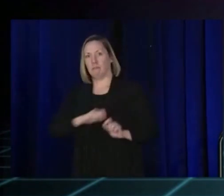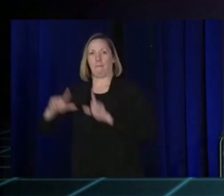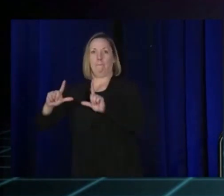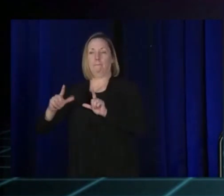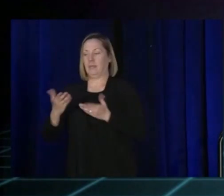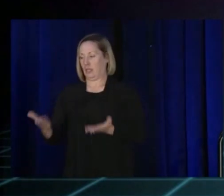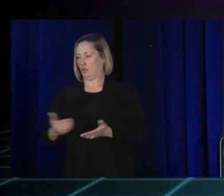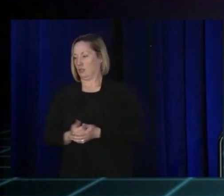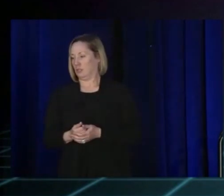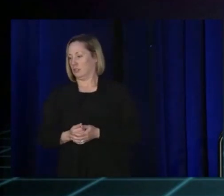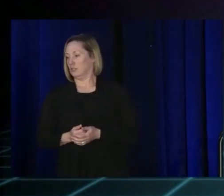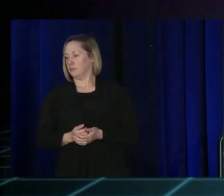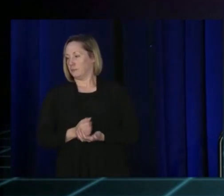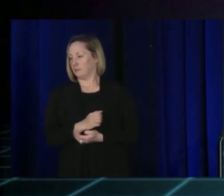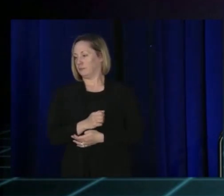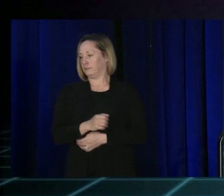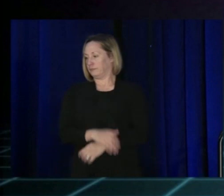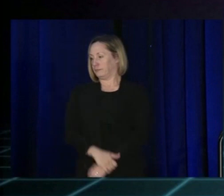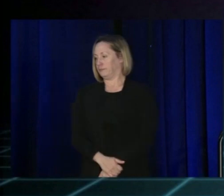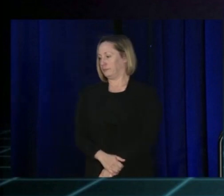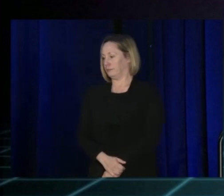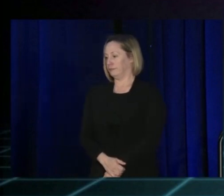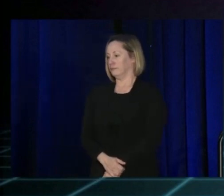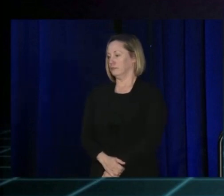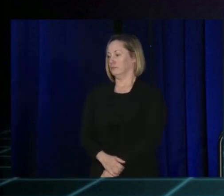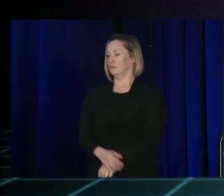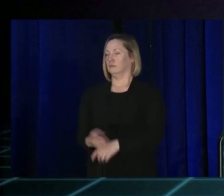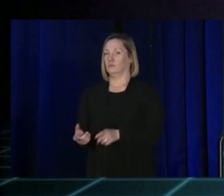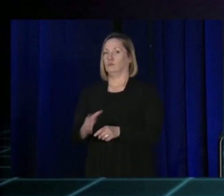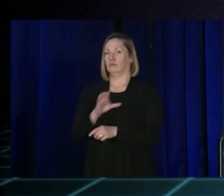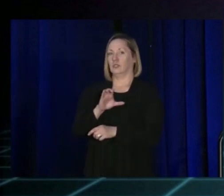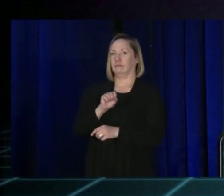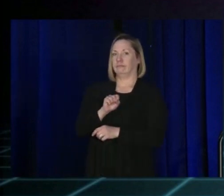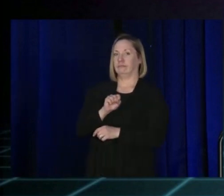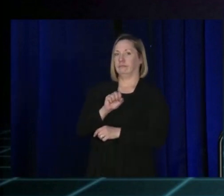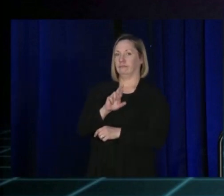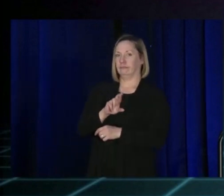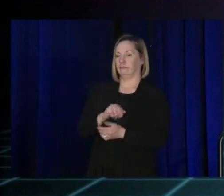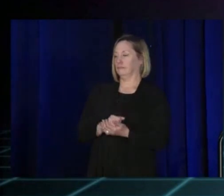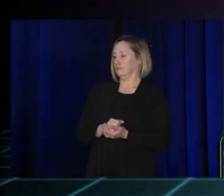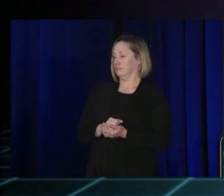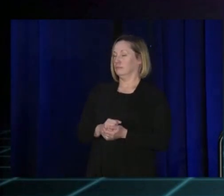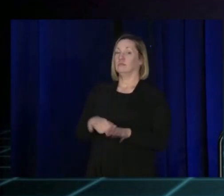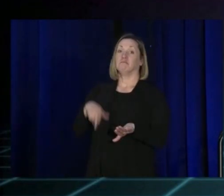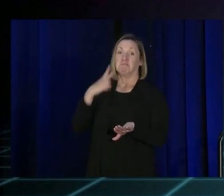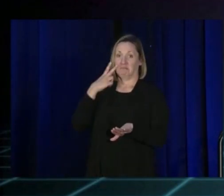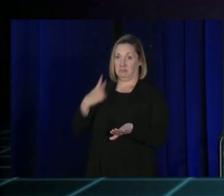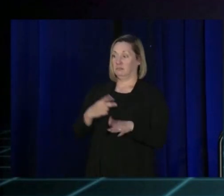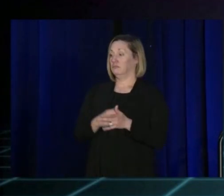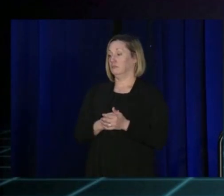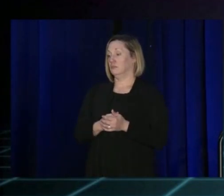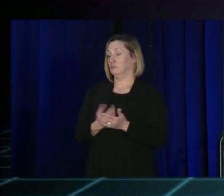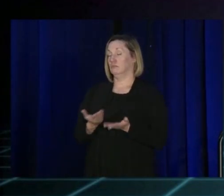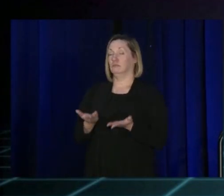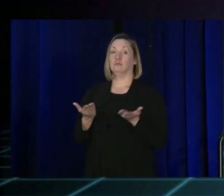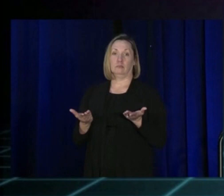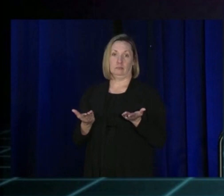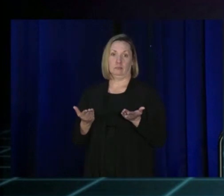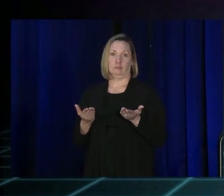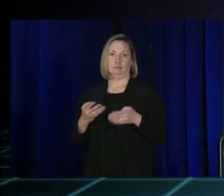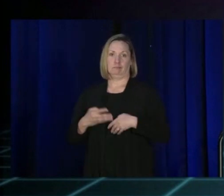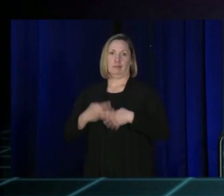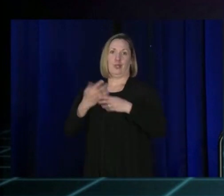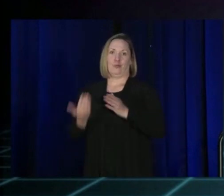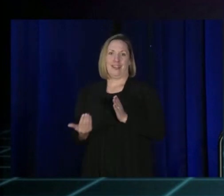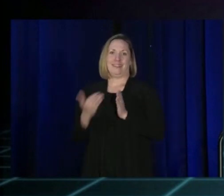So let me go down to client-side rendering here. And you can see there, let me reload it again, that it